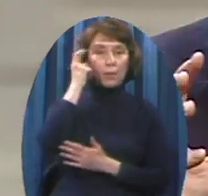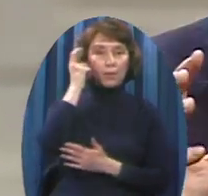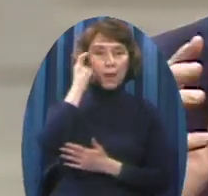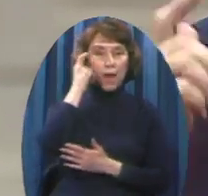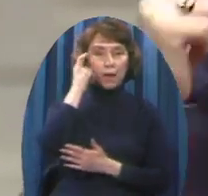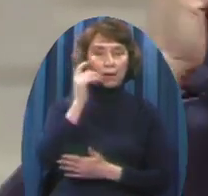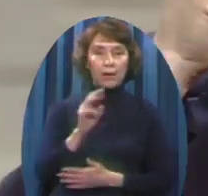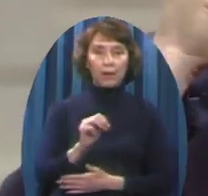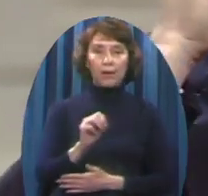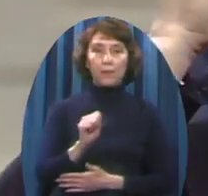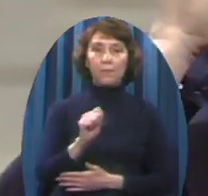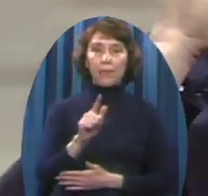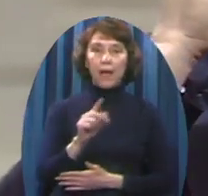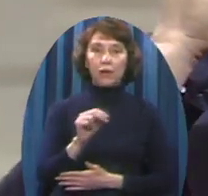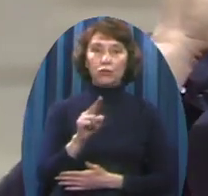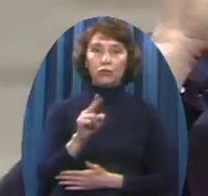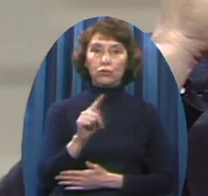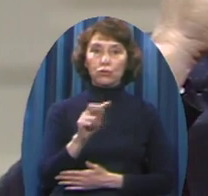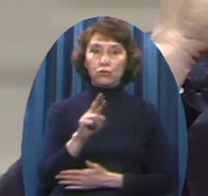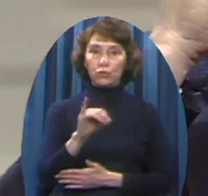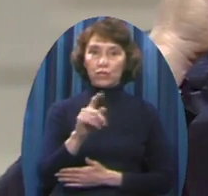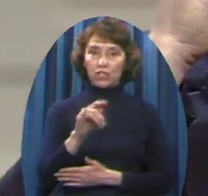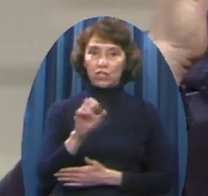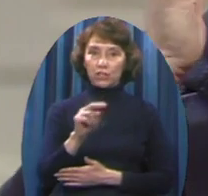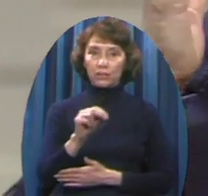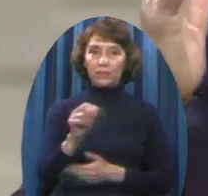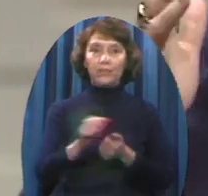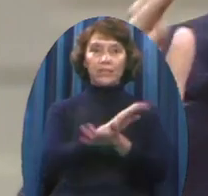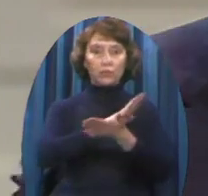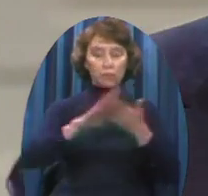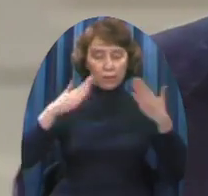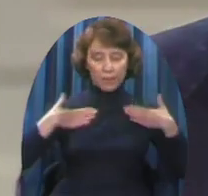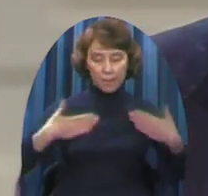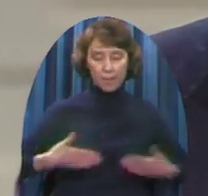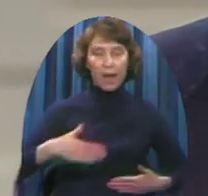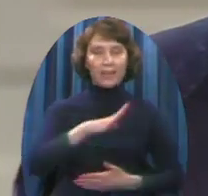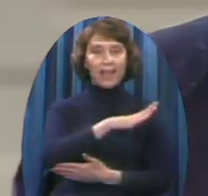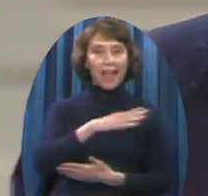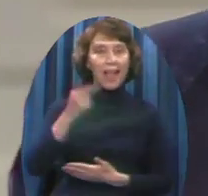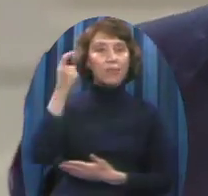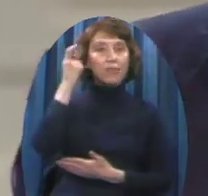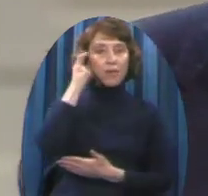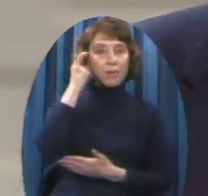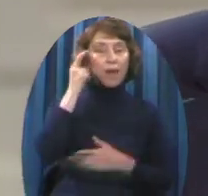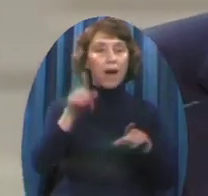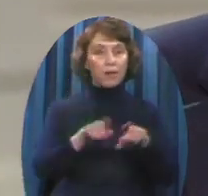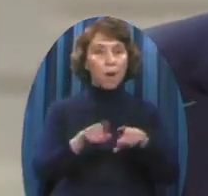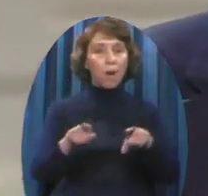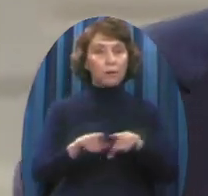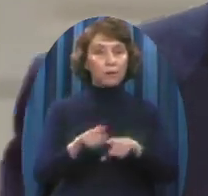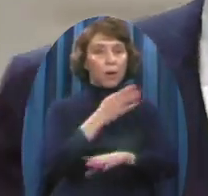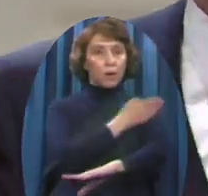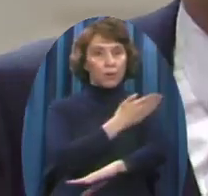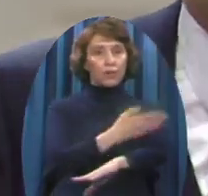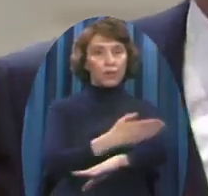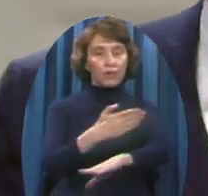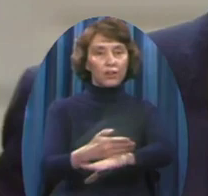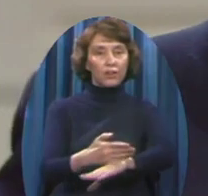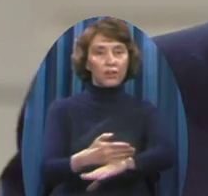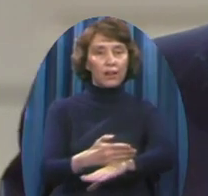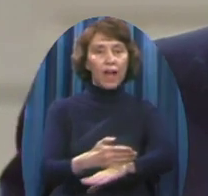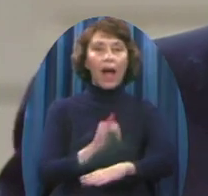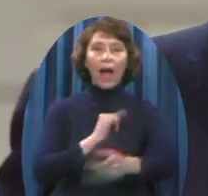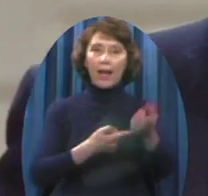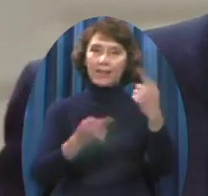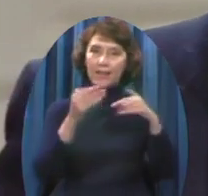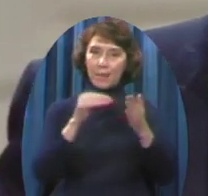the body, but the brain as well. And that so stunned me that I came home determined to somehow provide